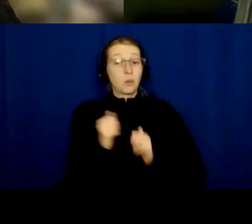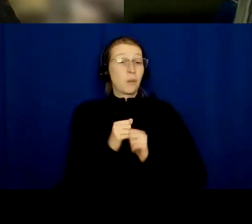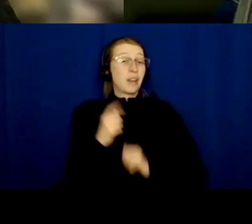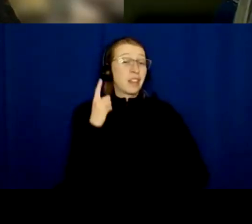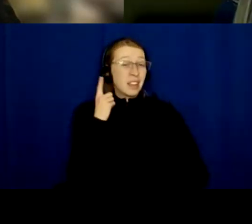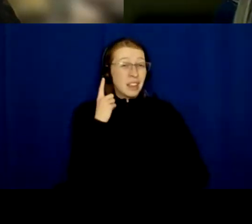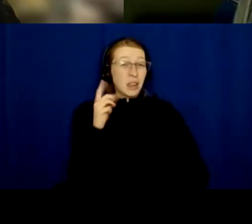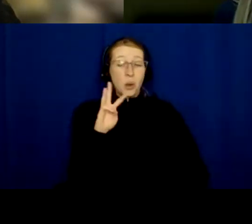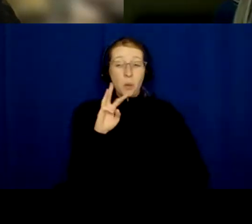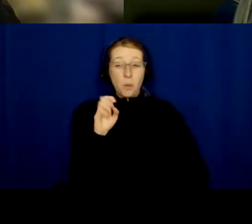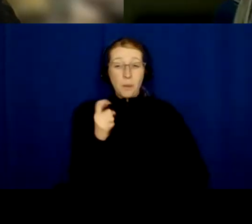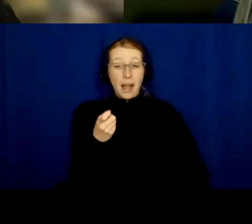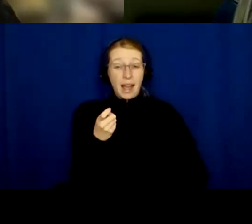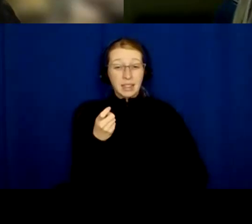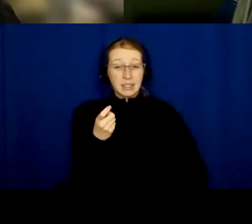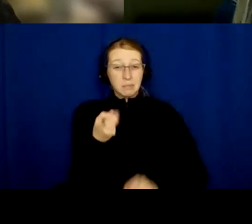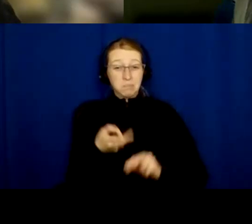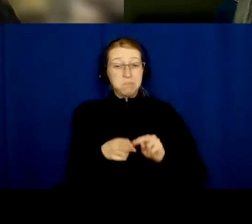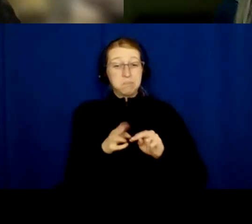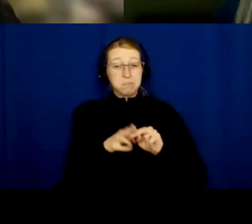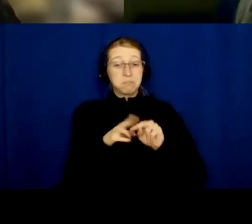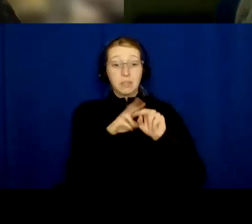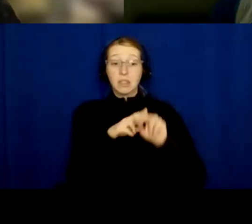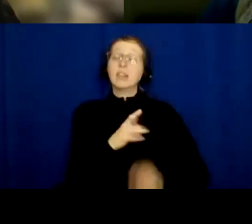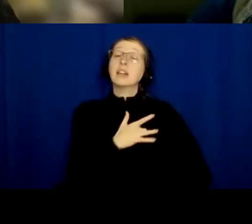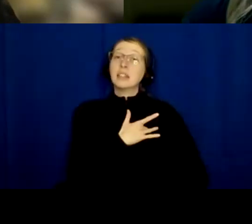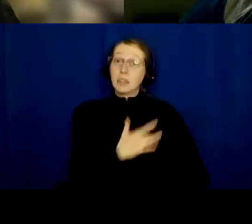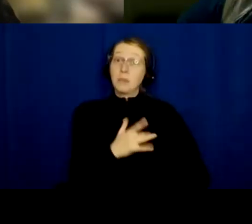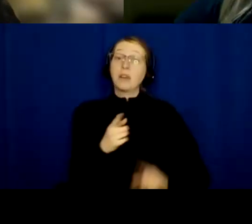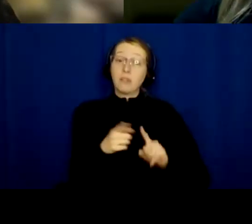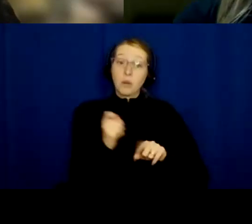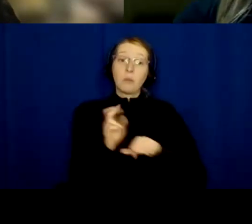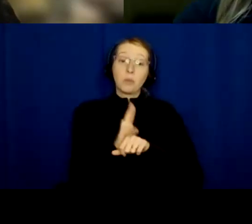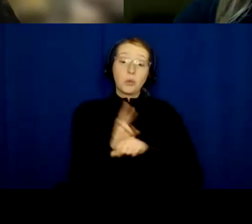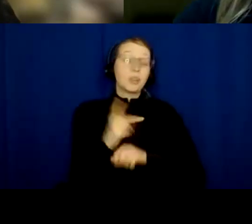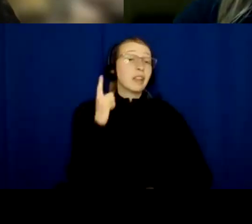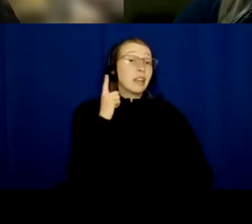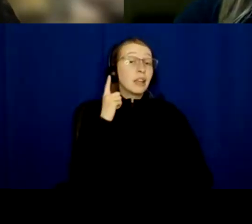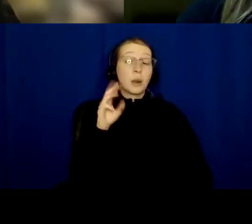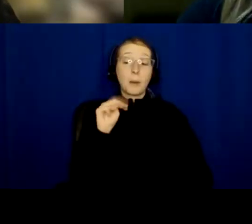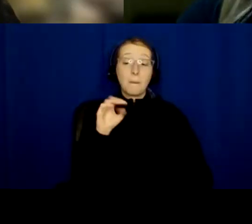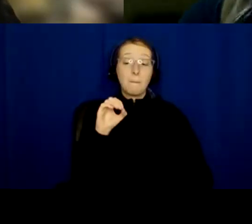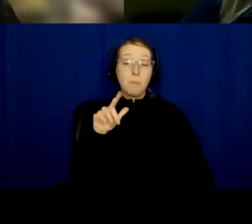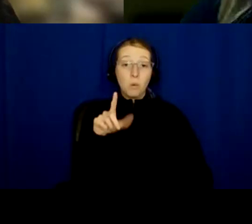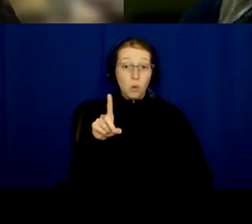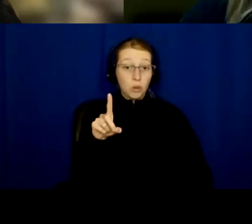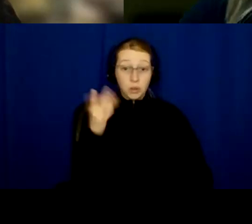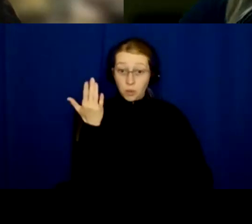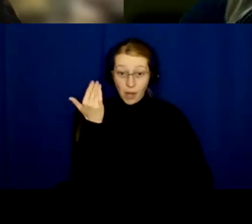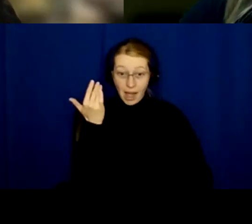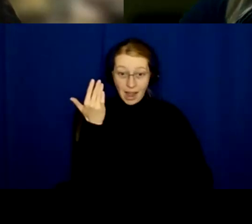buildup mostly comes from wearing ear molds. Because ear molds are actually preventing earwax from getting